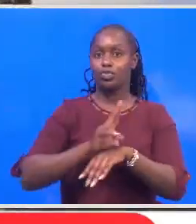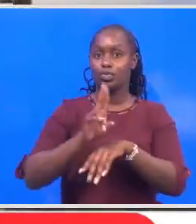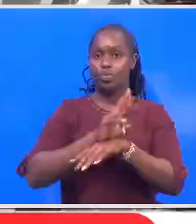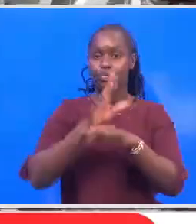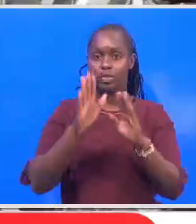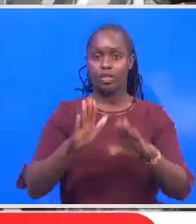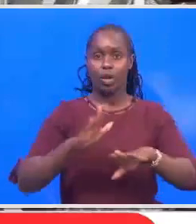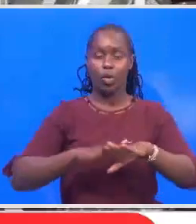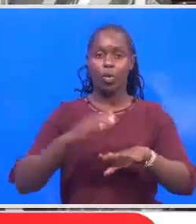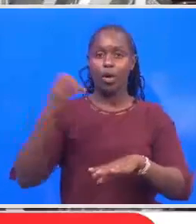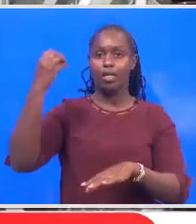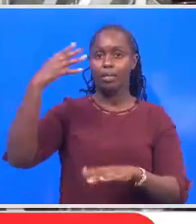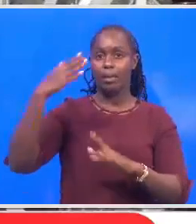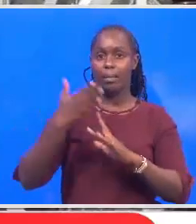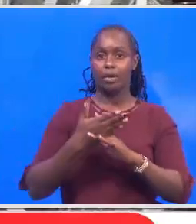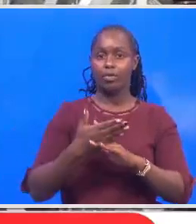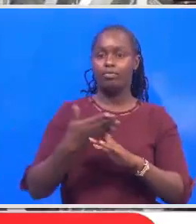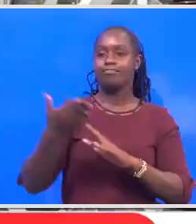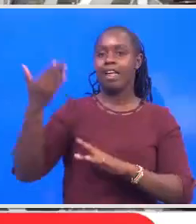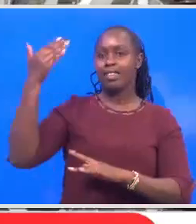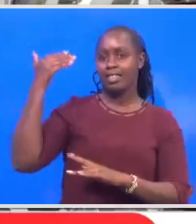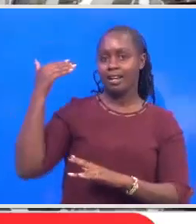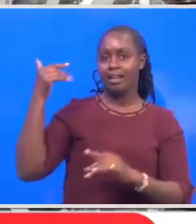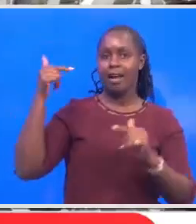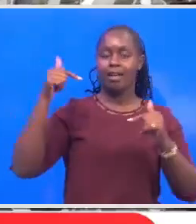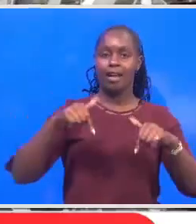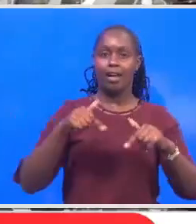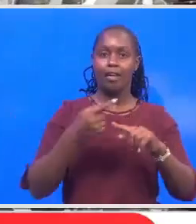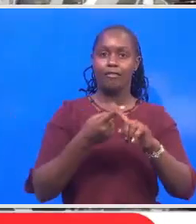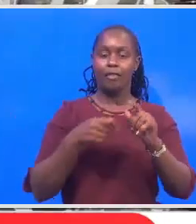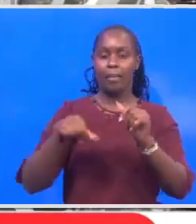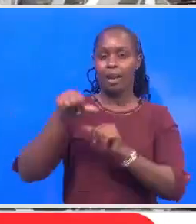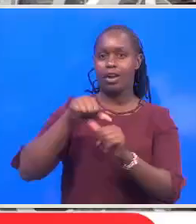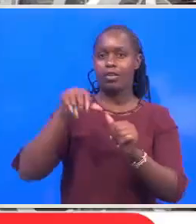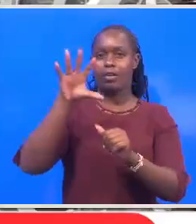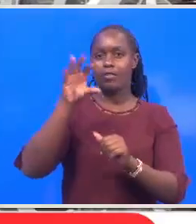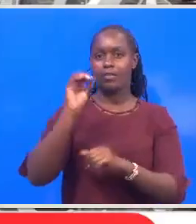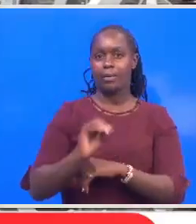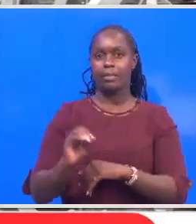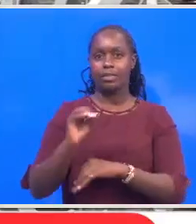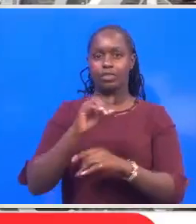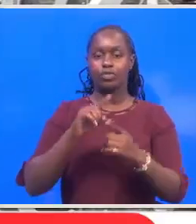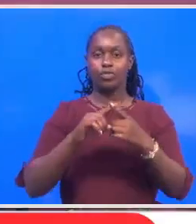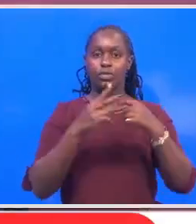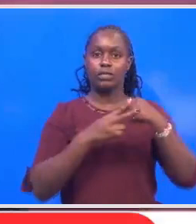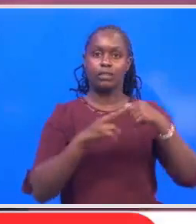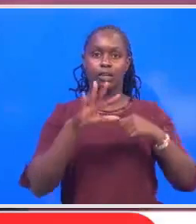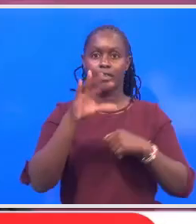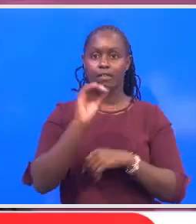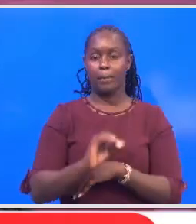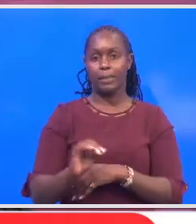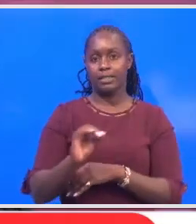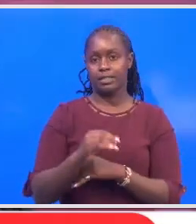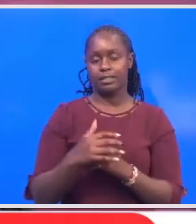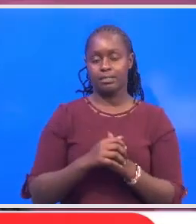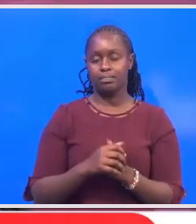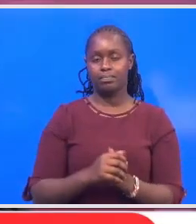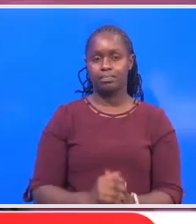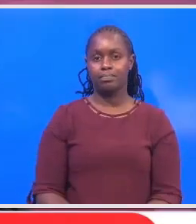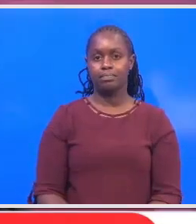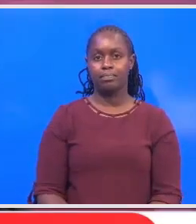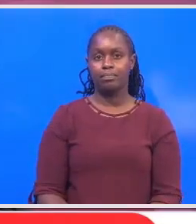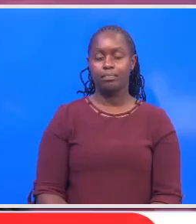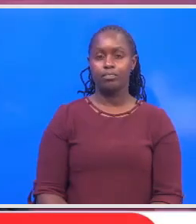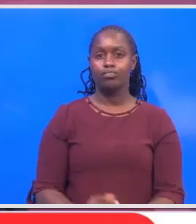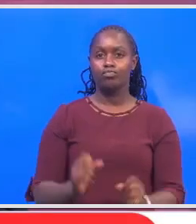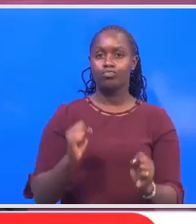the power grid between then and now, from around 50% to 75%. Of course, you